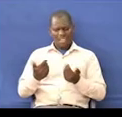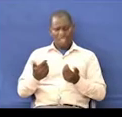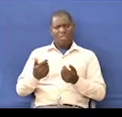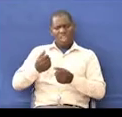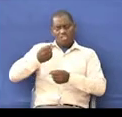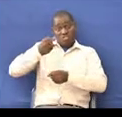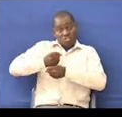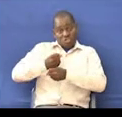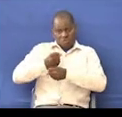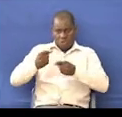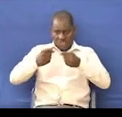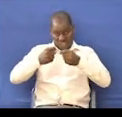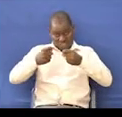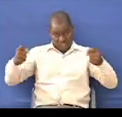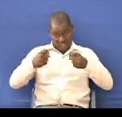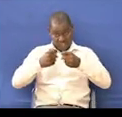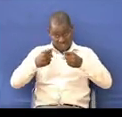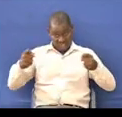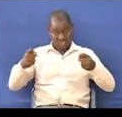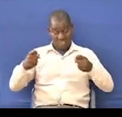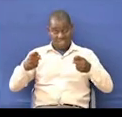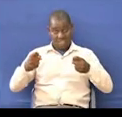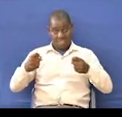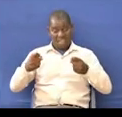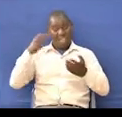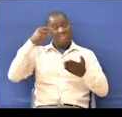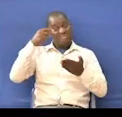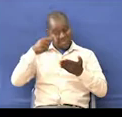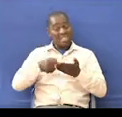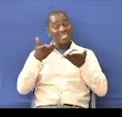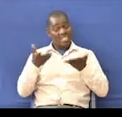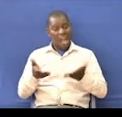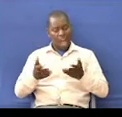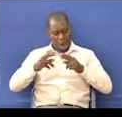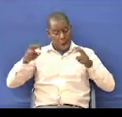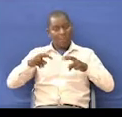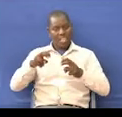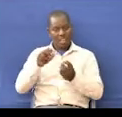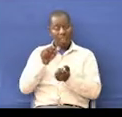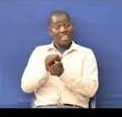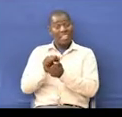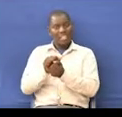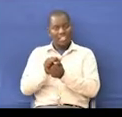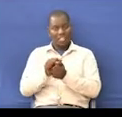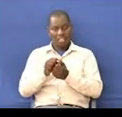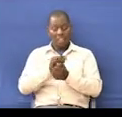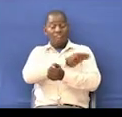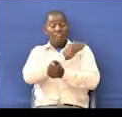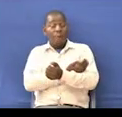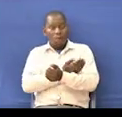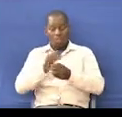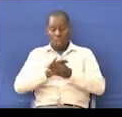like this. You are applying force to a rubber, and it means now you are observing the effect of applying force to